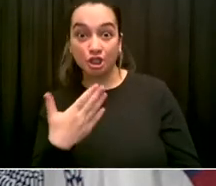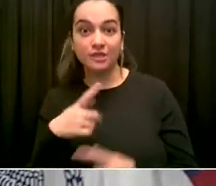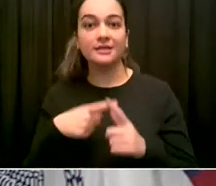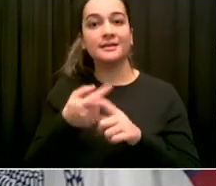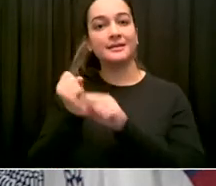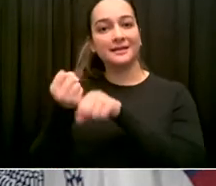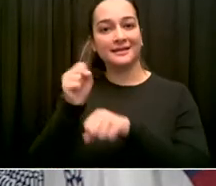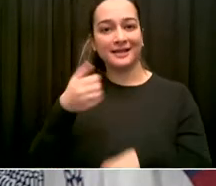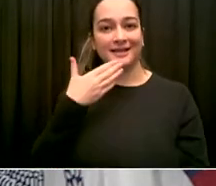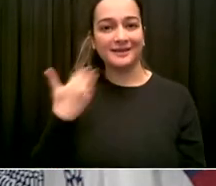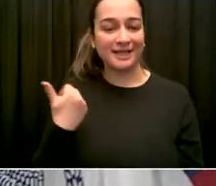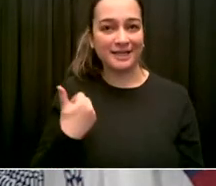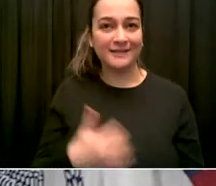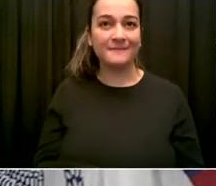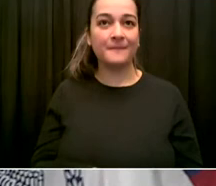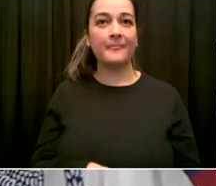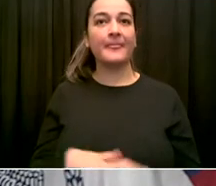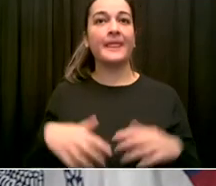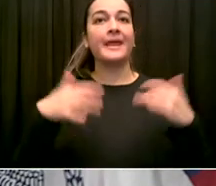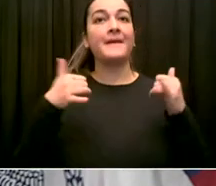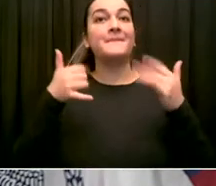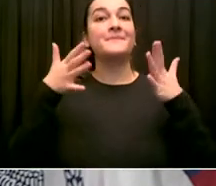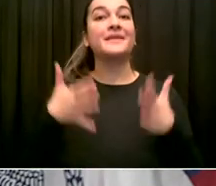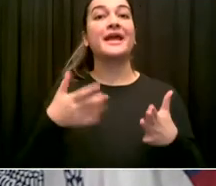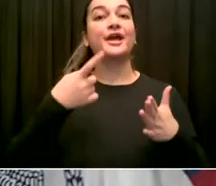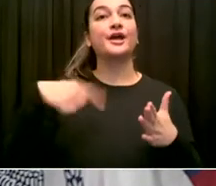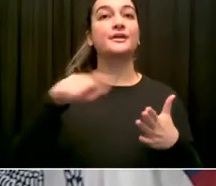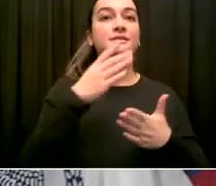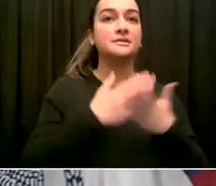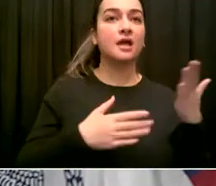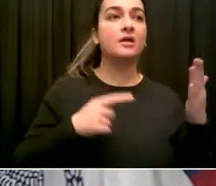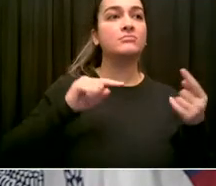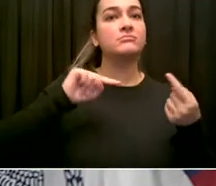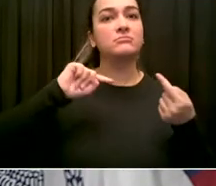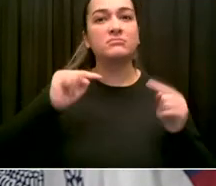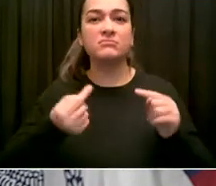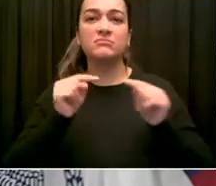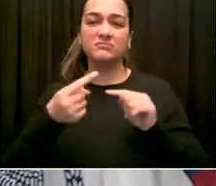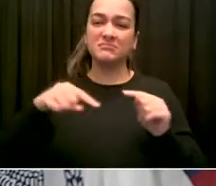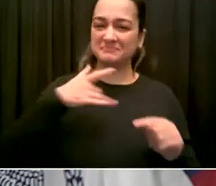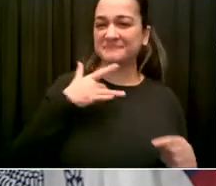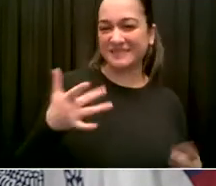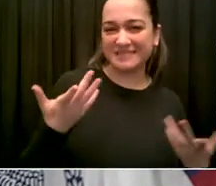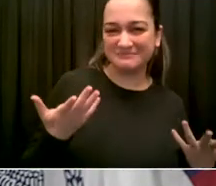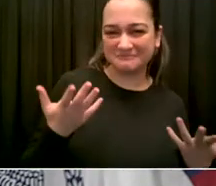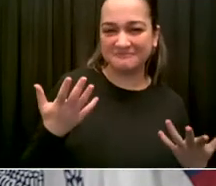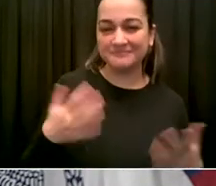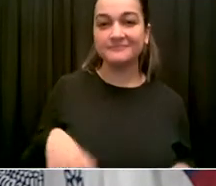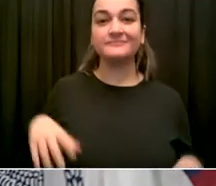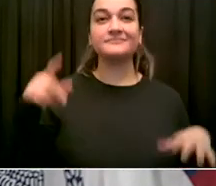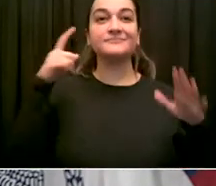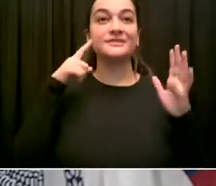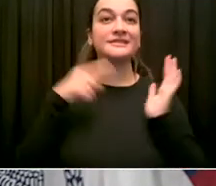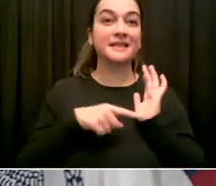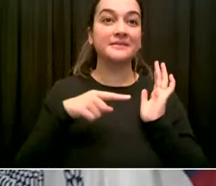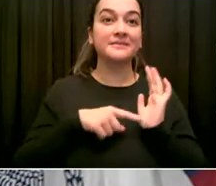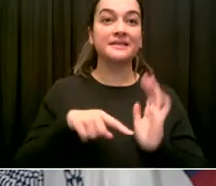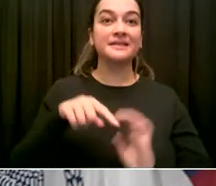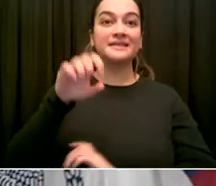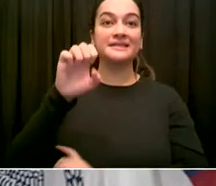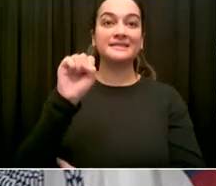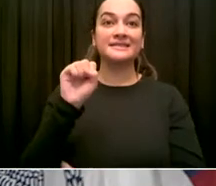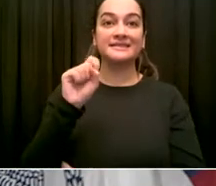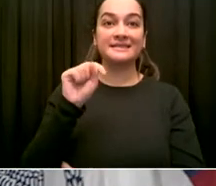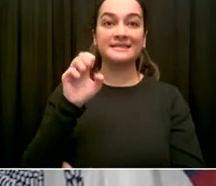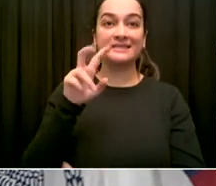your own example. Jimmy Otto gave his example. Mine is Stephen Wright, pitcher for the Red Sox a few years ago, knuckleballer. He was doing great. He was having